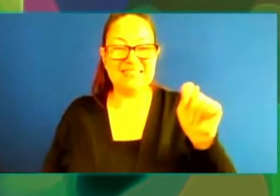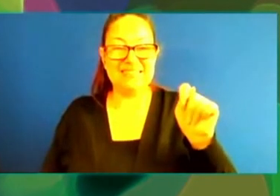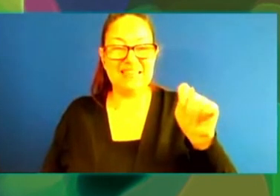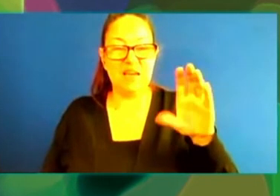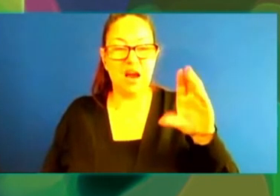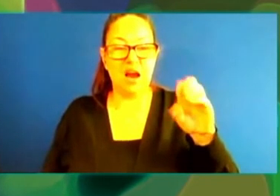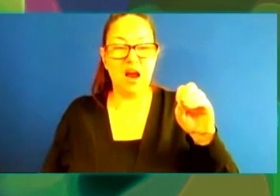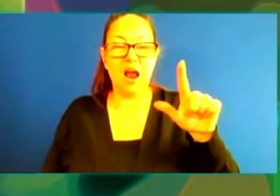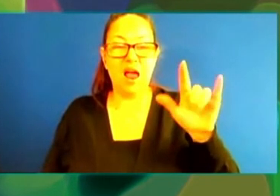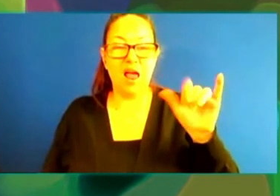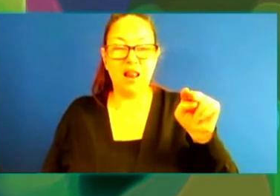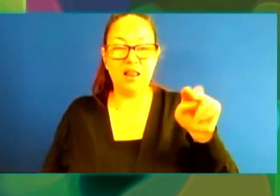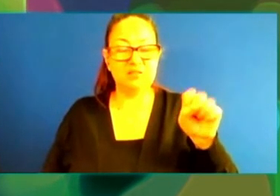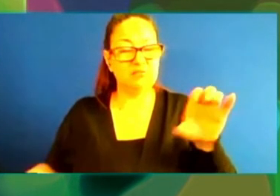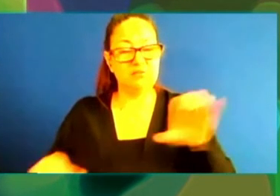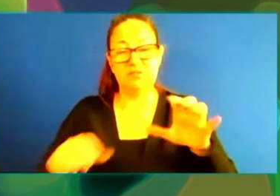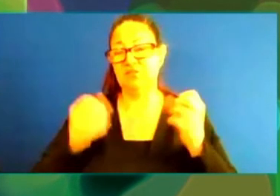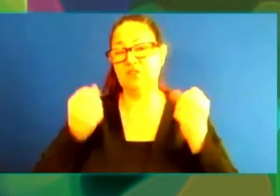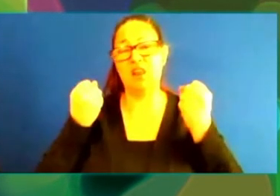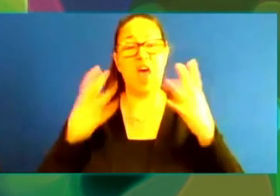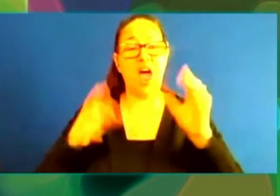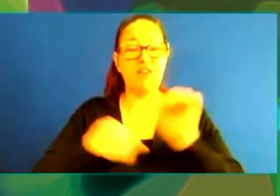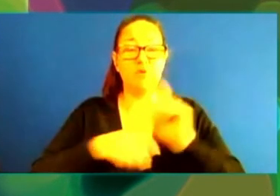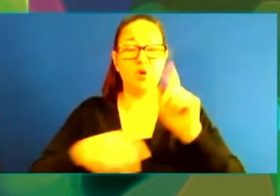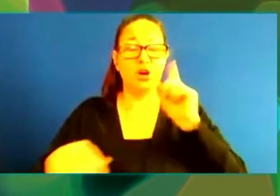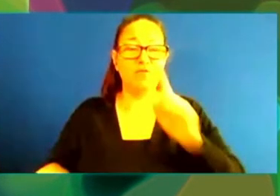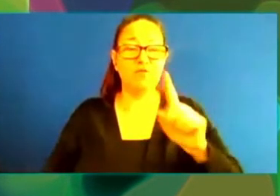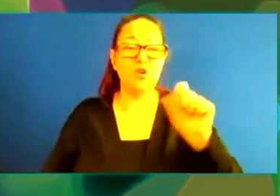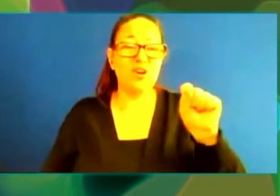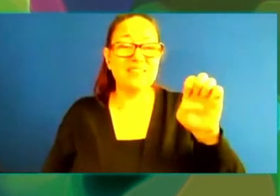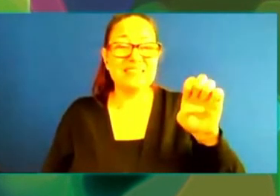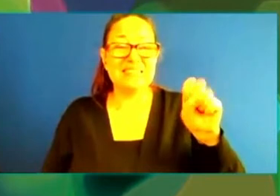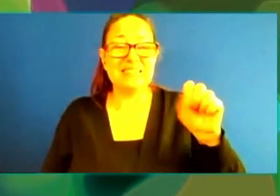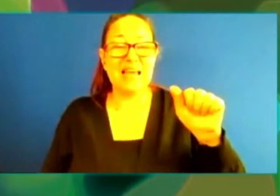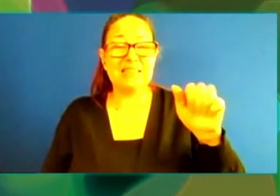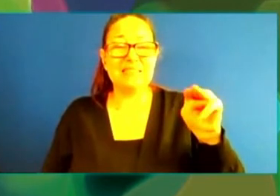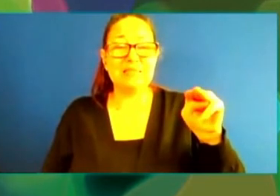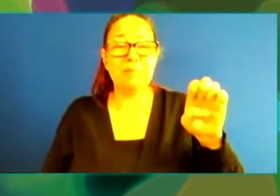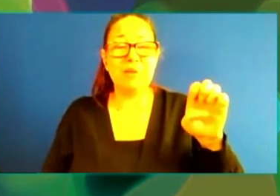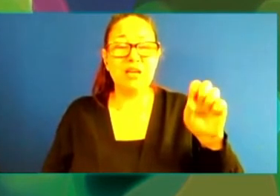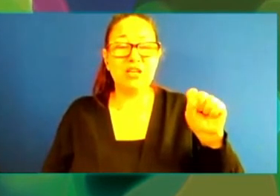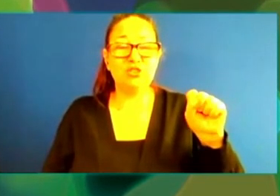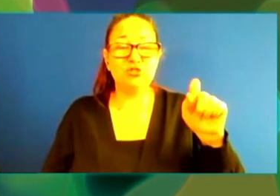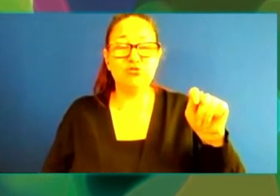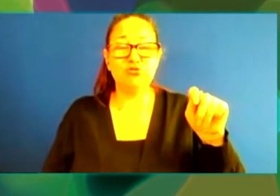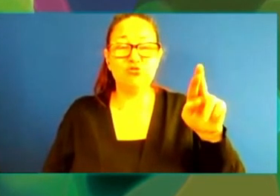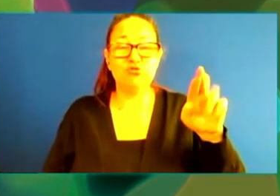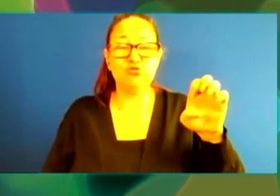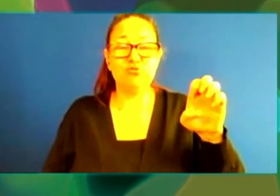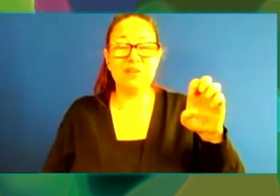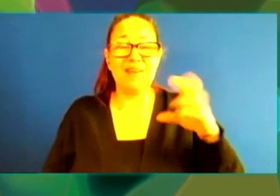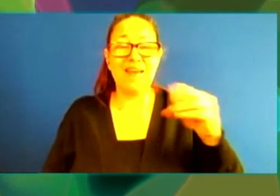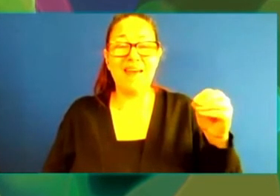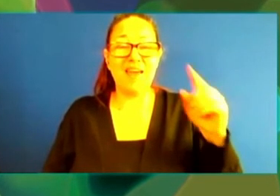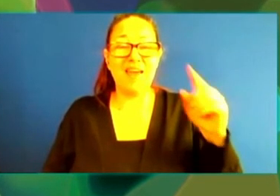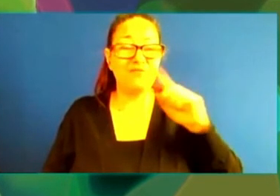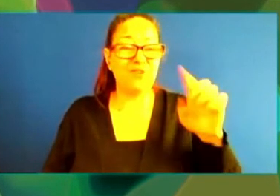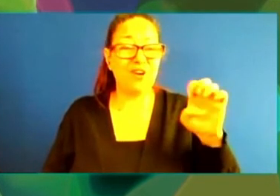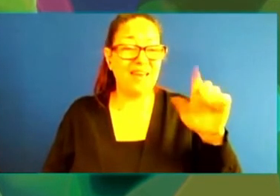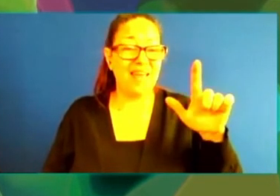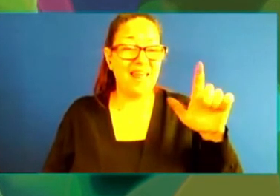did a lot of work for Sesame Street and Electric Company. And so there's this kind of transmedia, but I think a lot of it kind